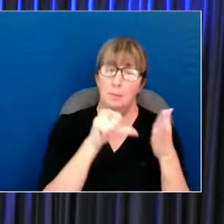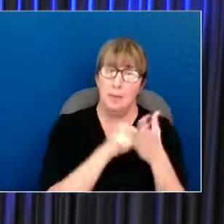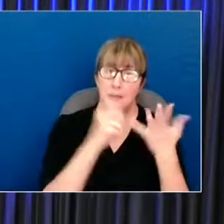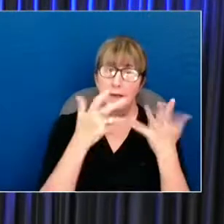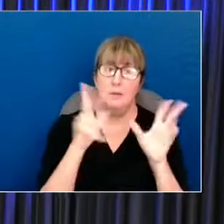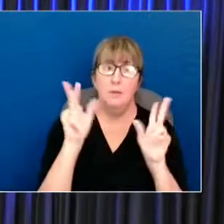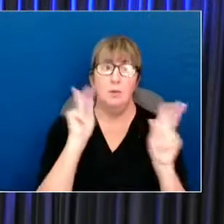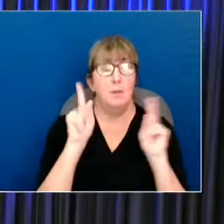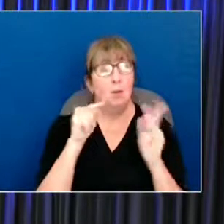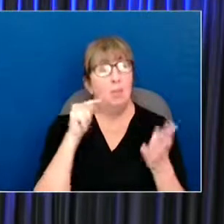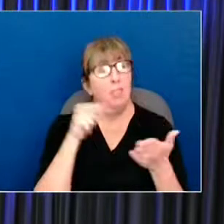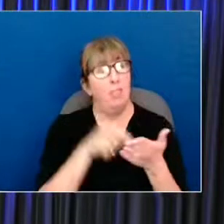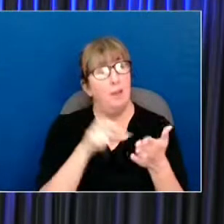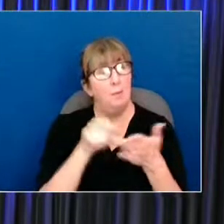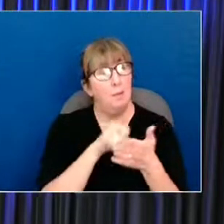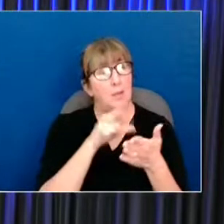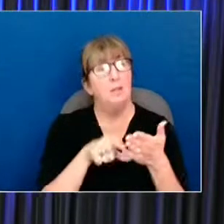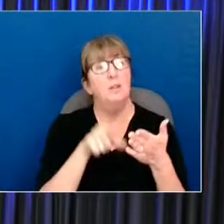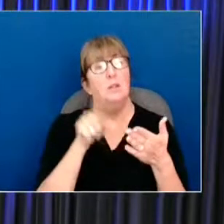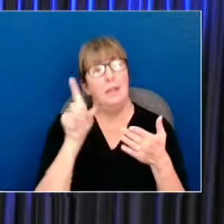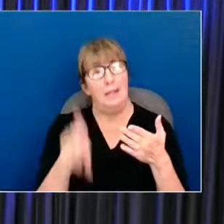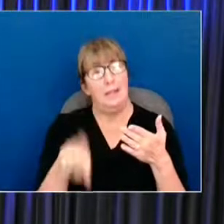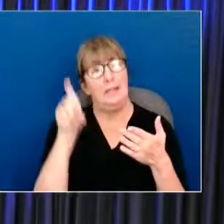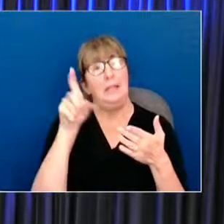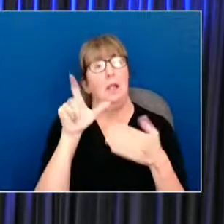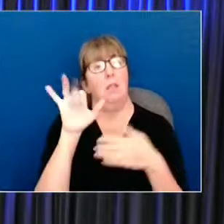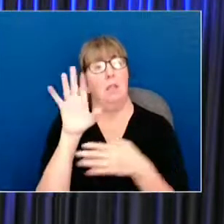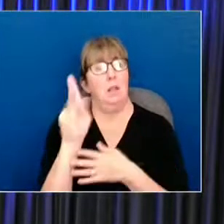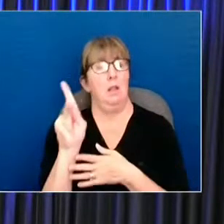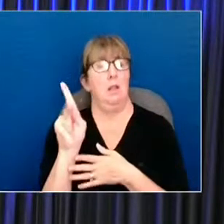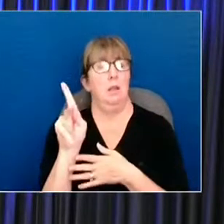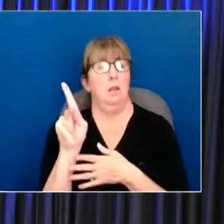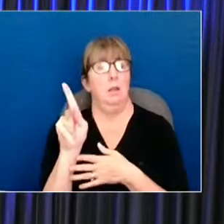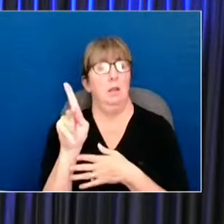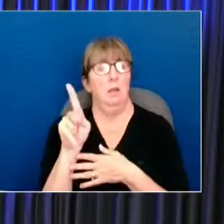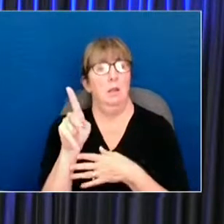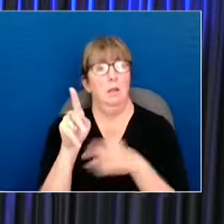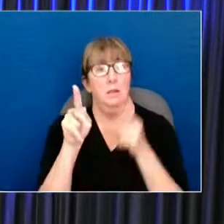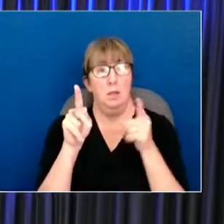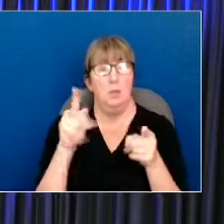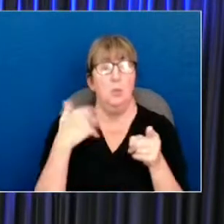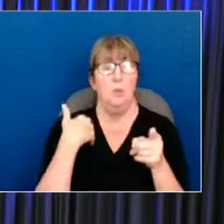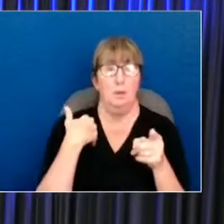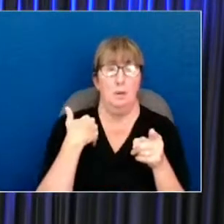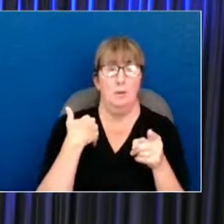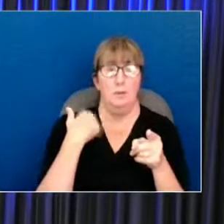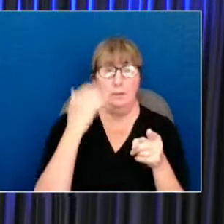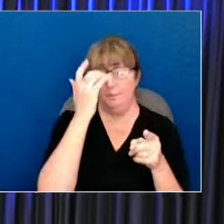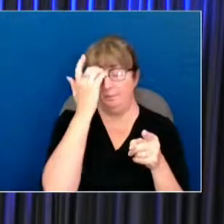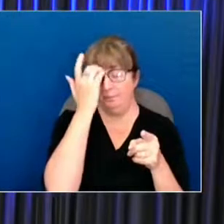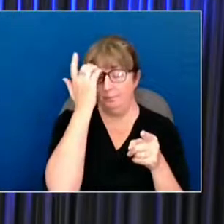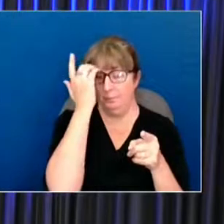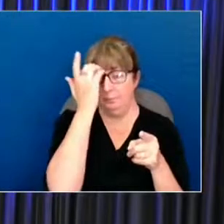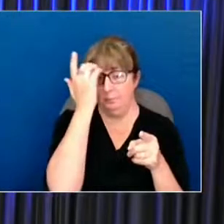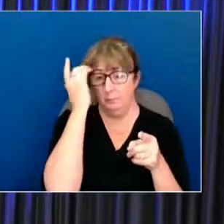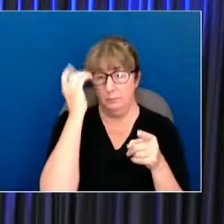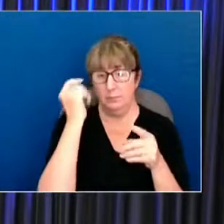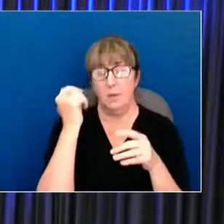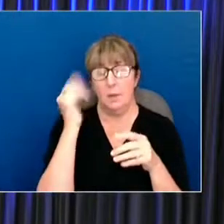that page, then from that page they will click on the link that you received via email.